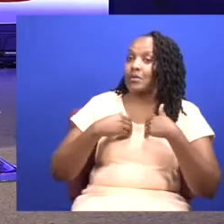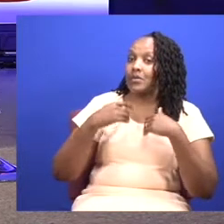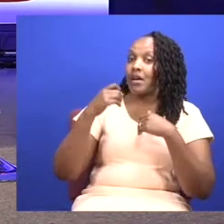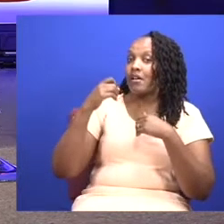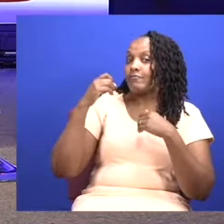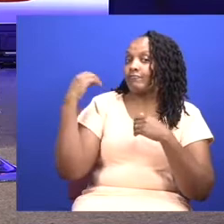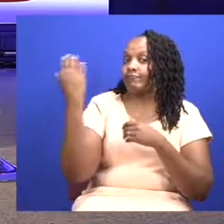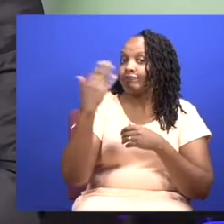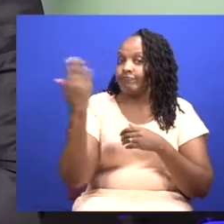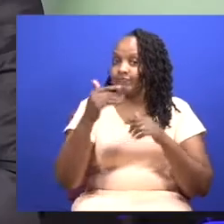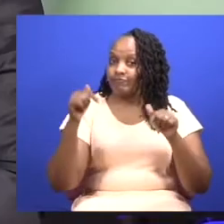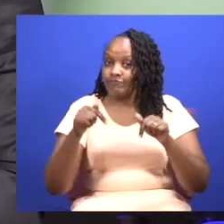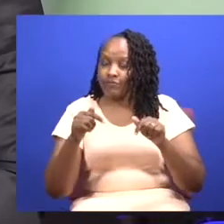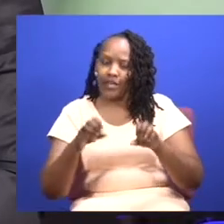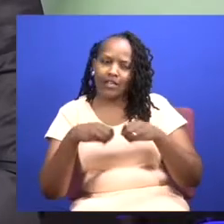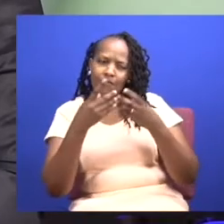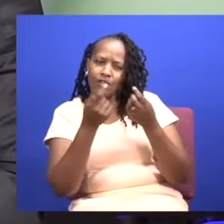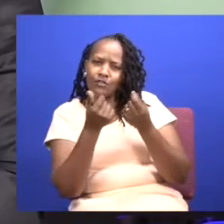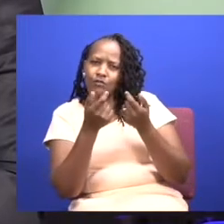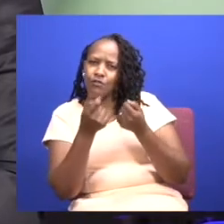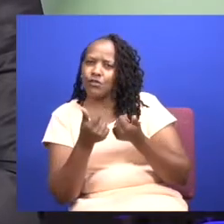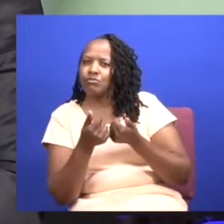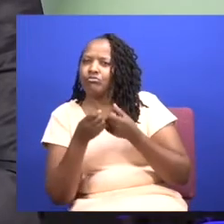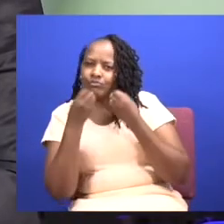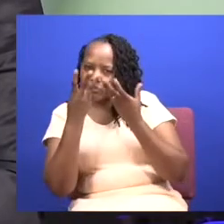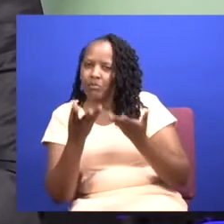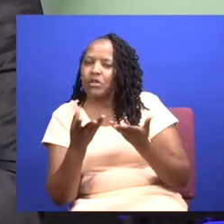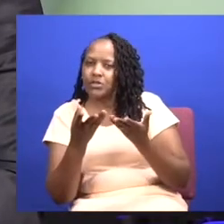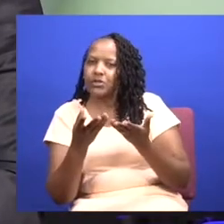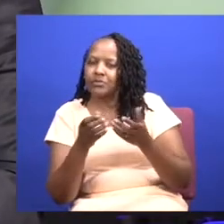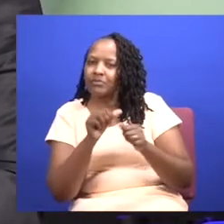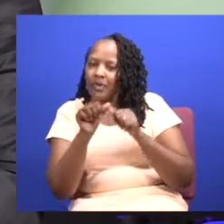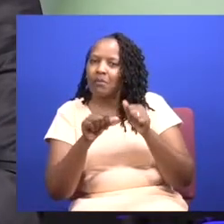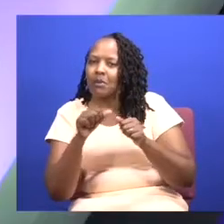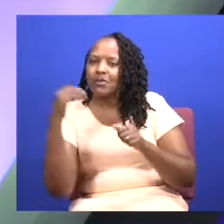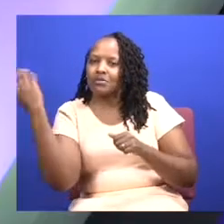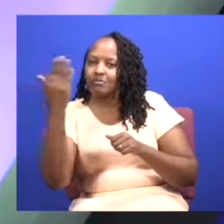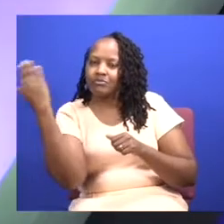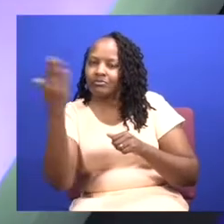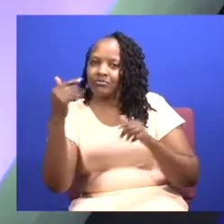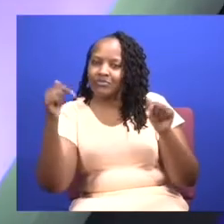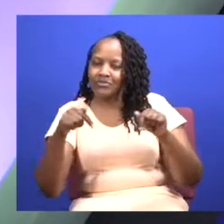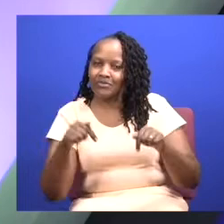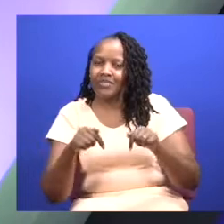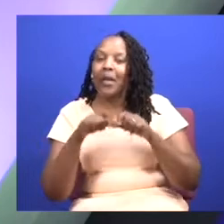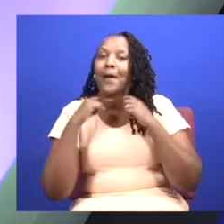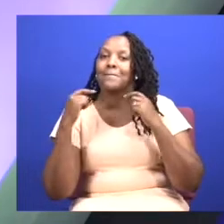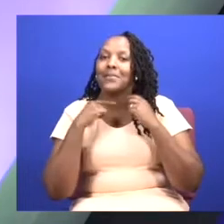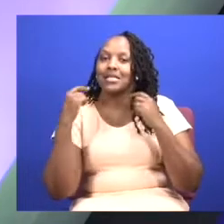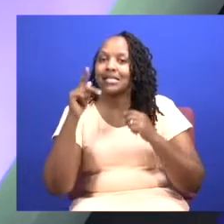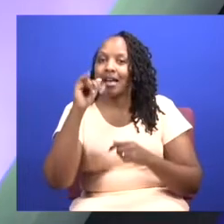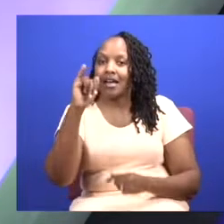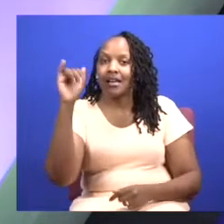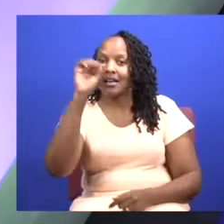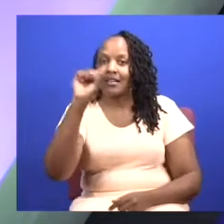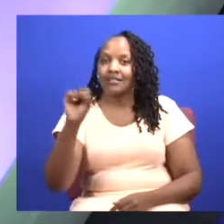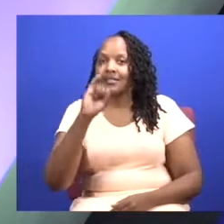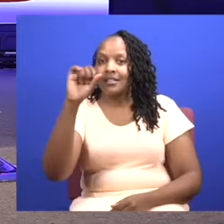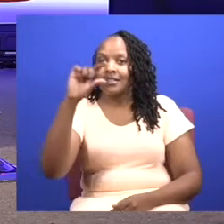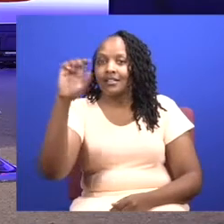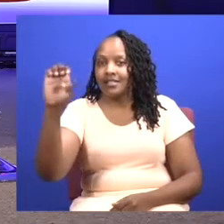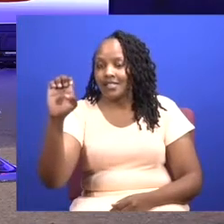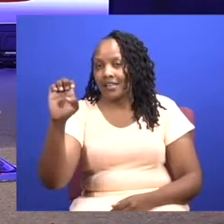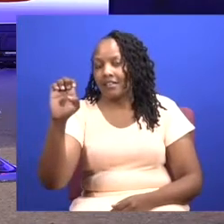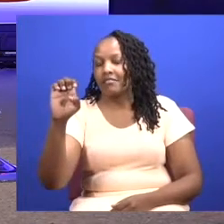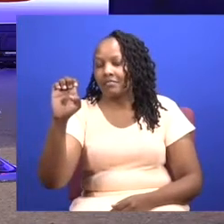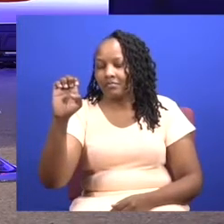He's going to give us a few insights just as we prepare for the service. This is Reverend Ken Isige. He's the Deputy Regional Overseer for the